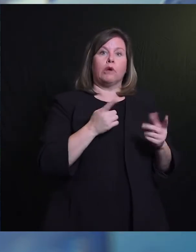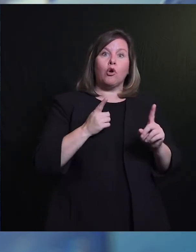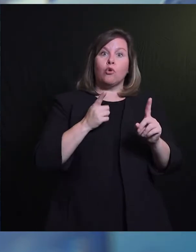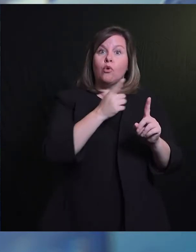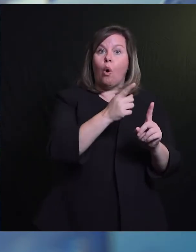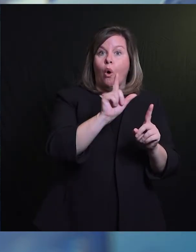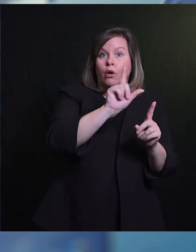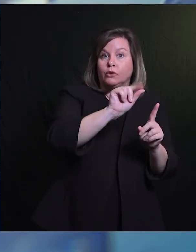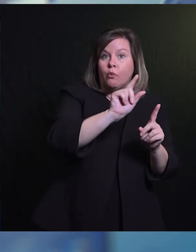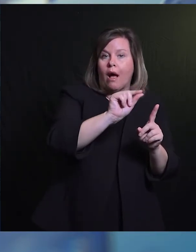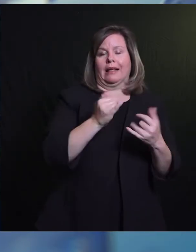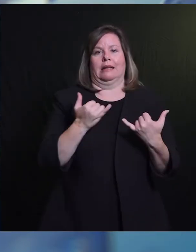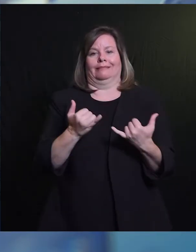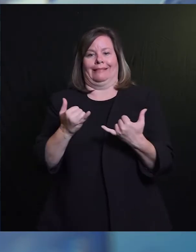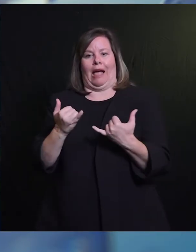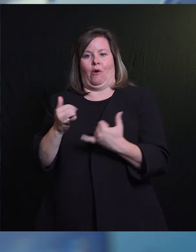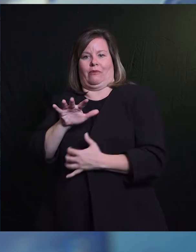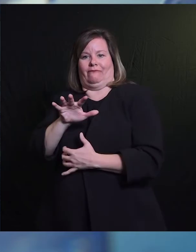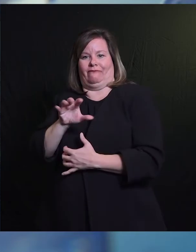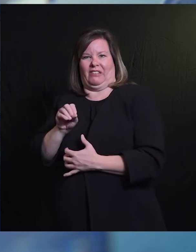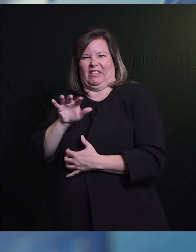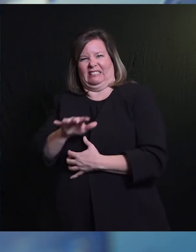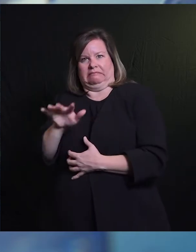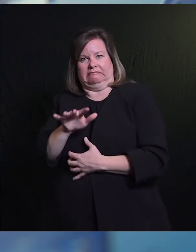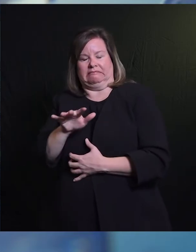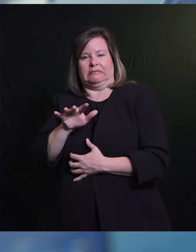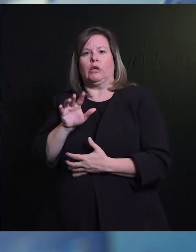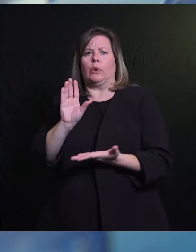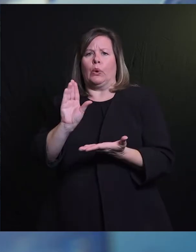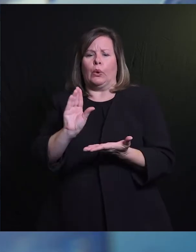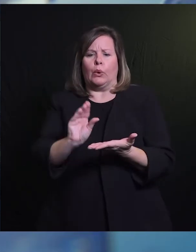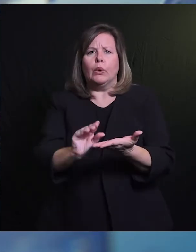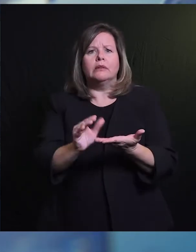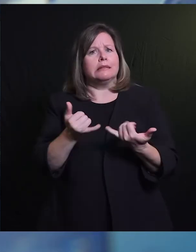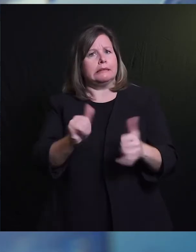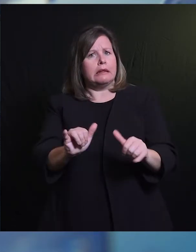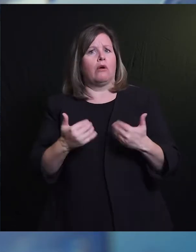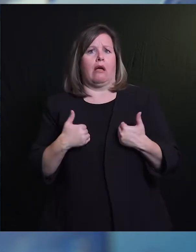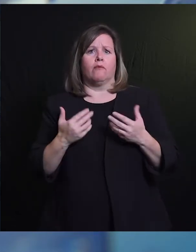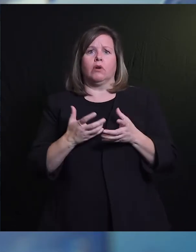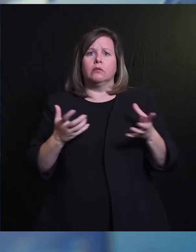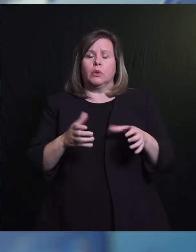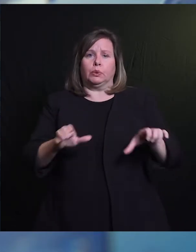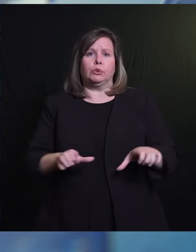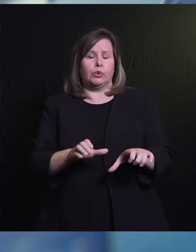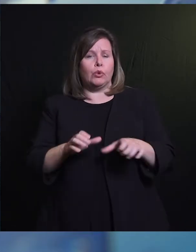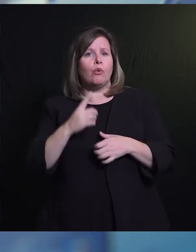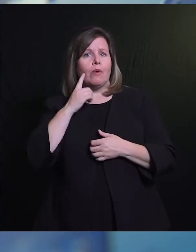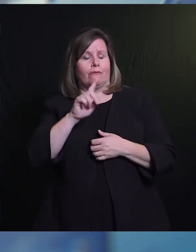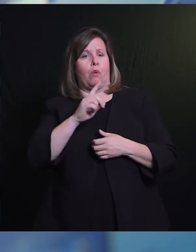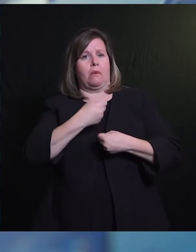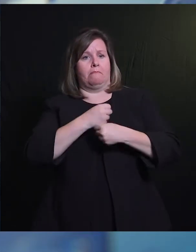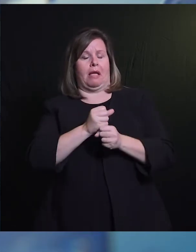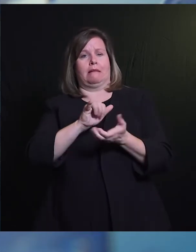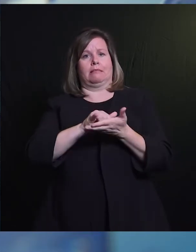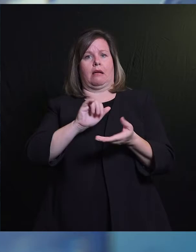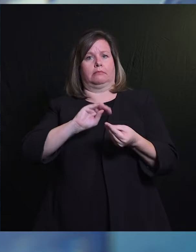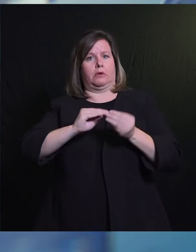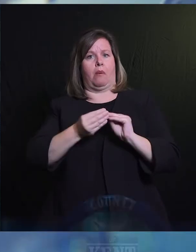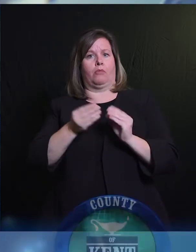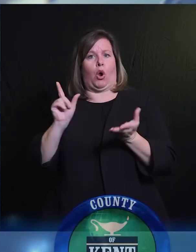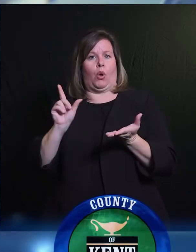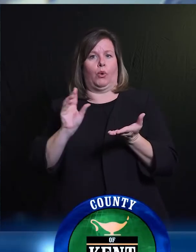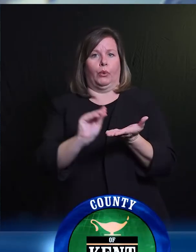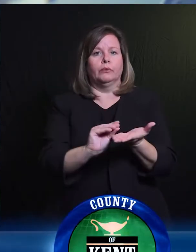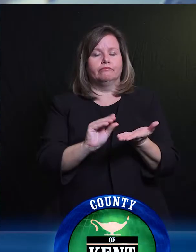all have a lot to do to make sure that we're making it difficult for this virus to spread so that we can get that number down low enough to move on to the next